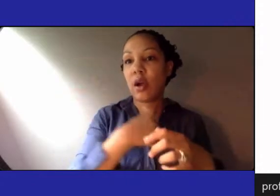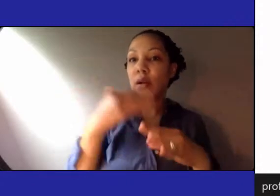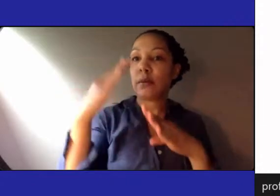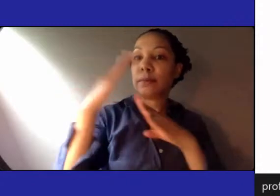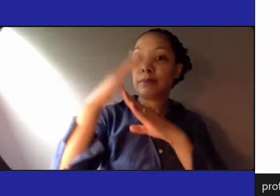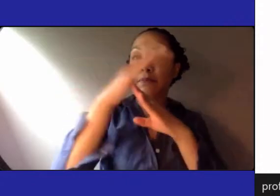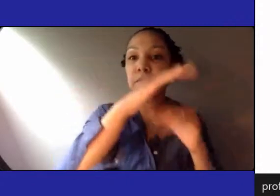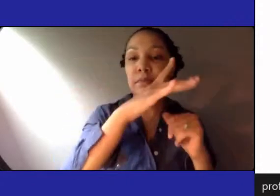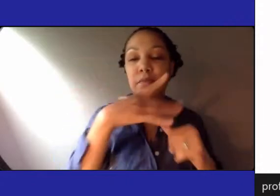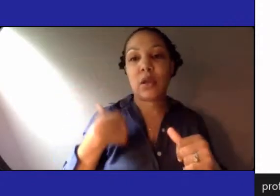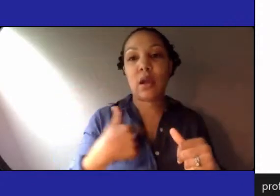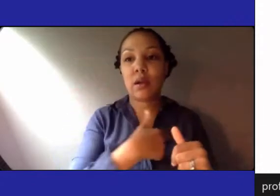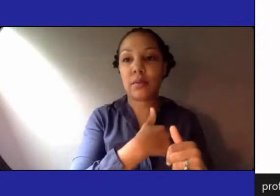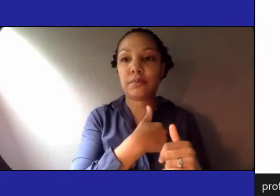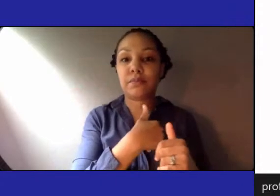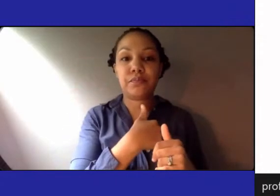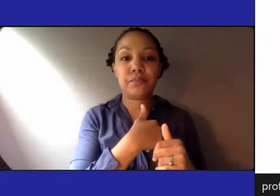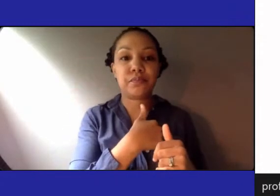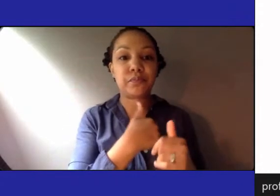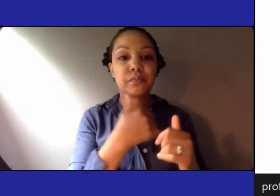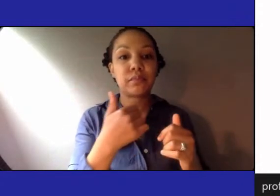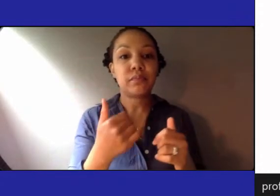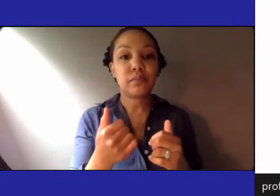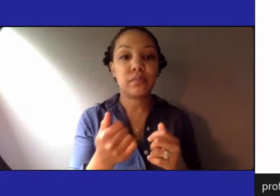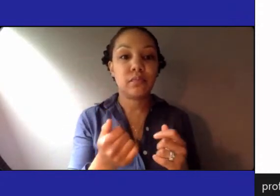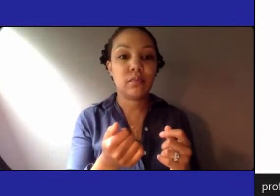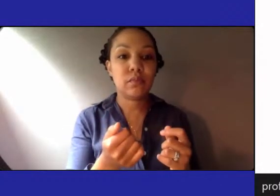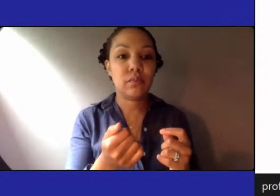quality. So next slide.